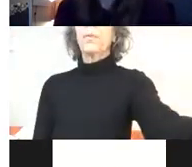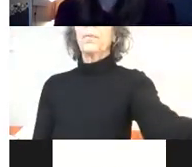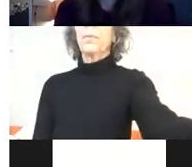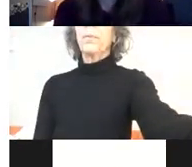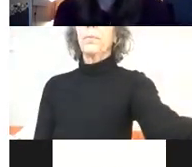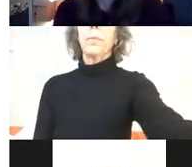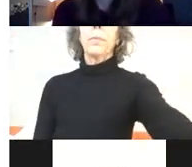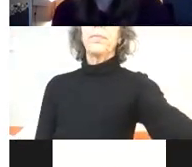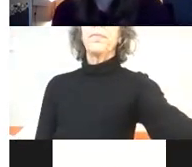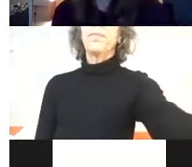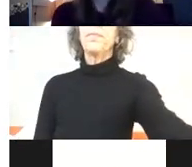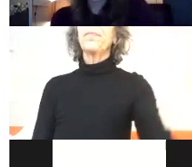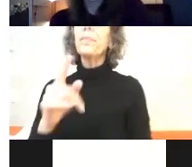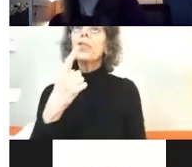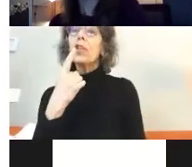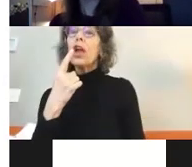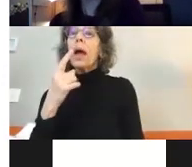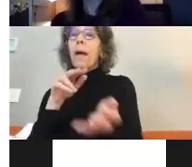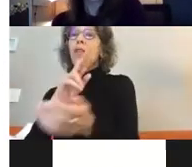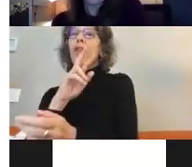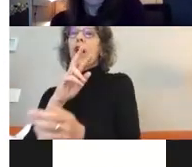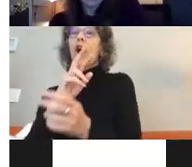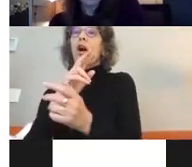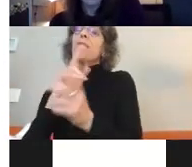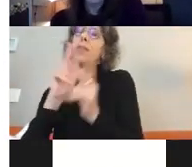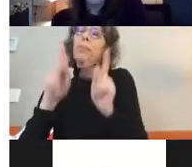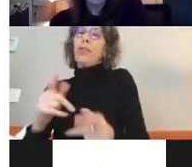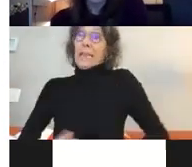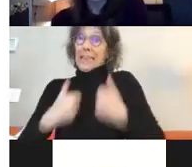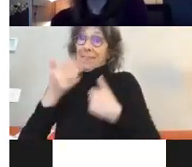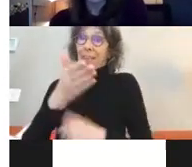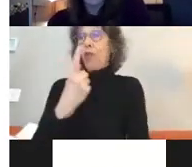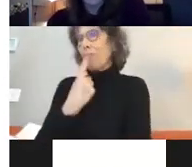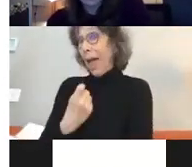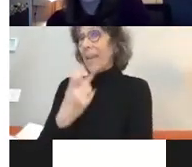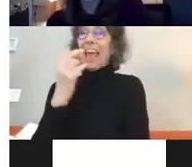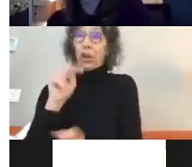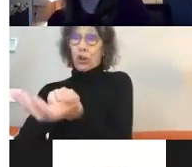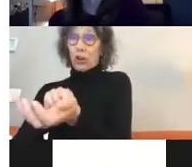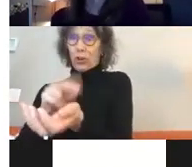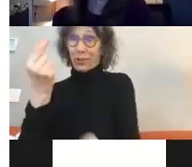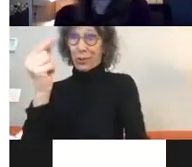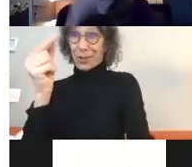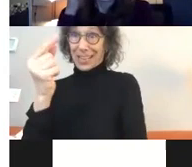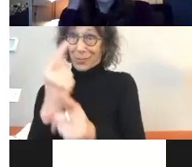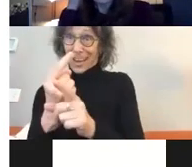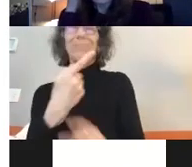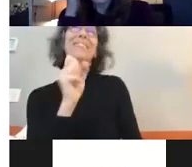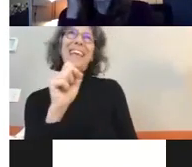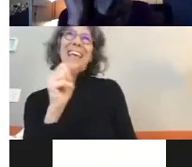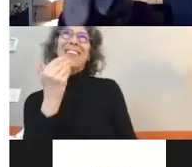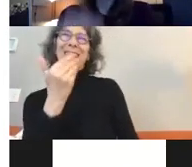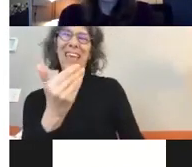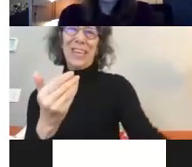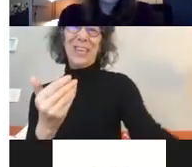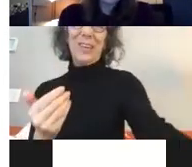in green. Yes, the resident in red. Thank you. I hope that was clear. Yeah, the resident